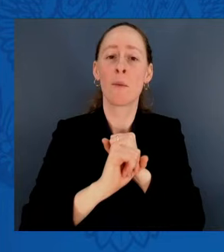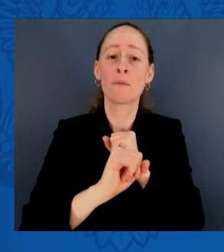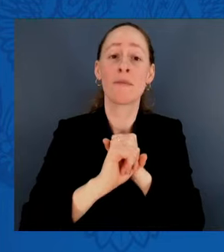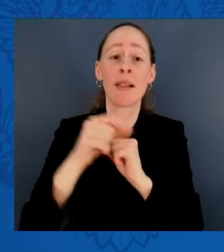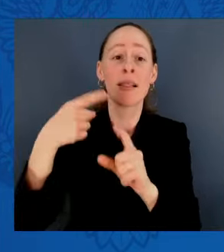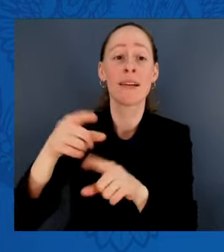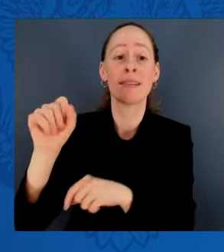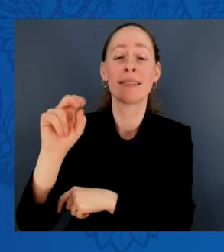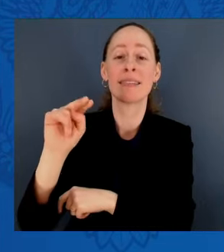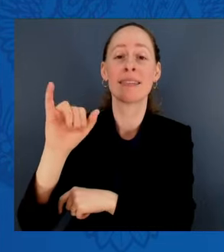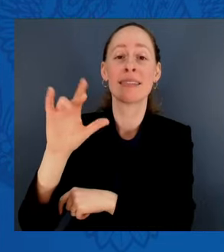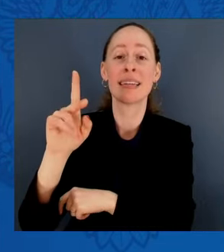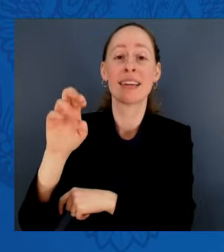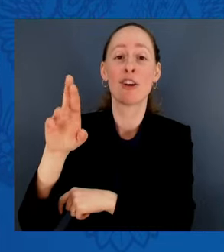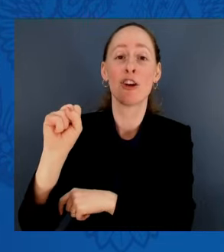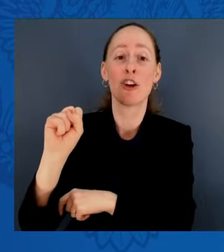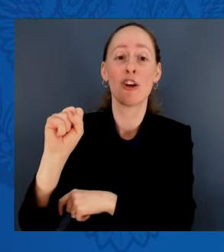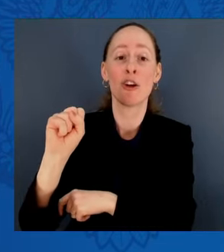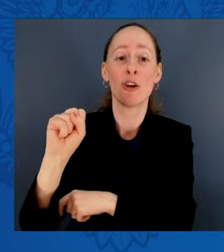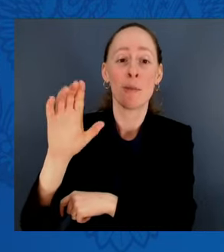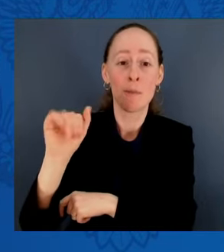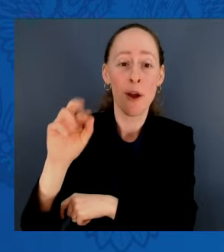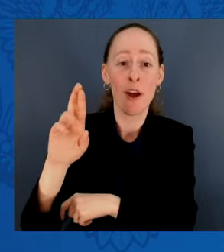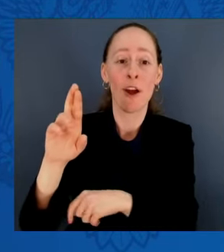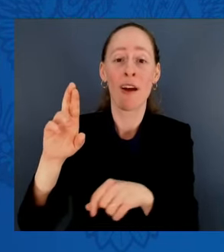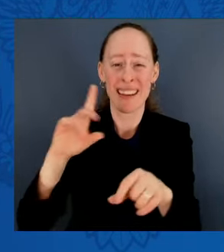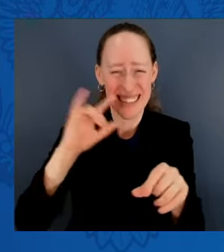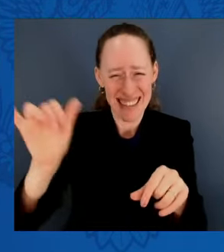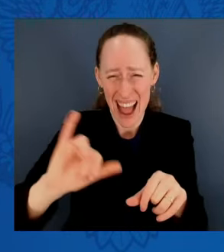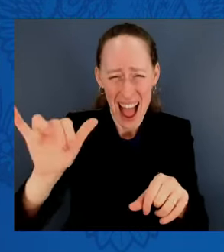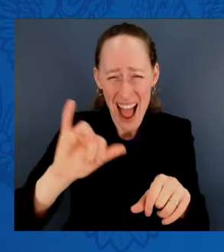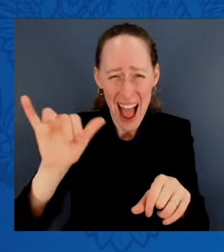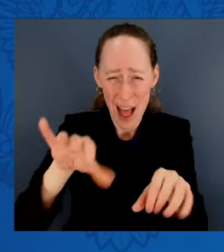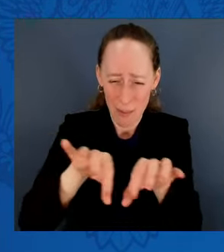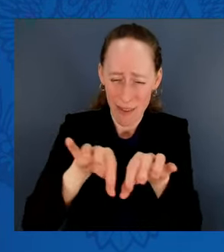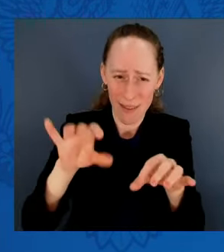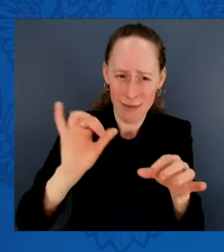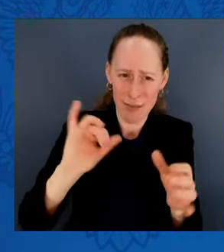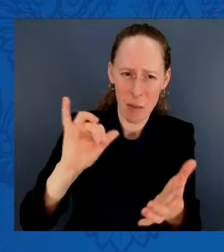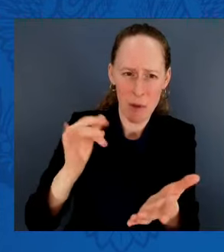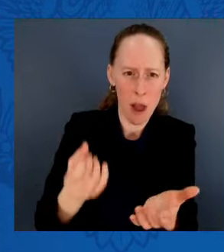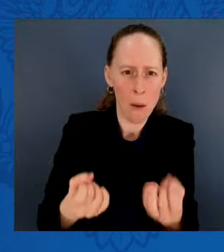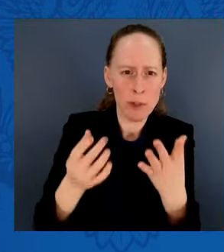You get charged the same amount, and you got about, I don't know, 10% fewer Snickers in it.